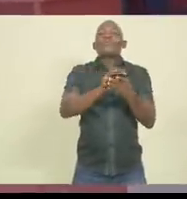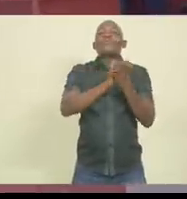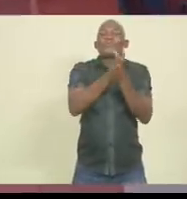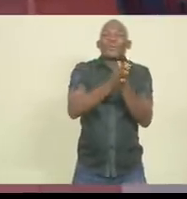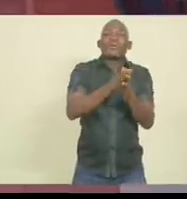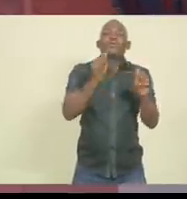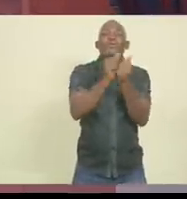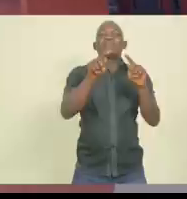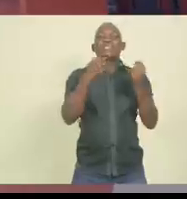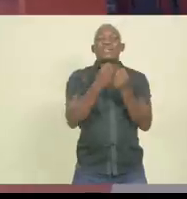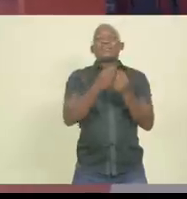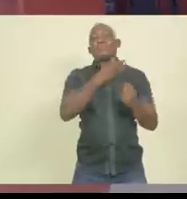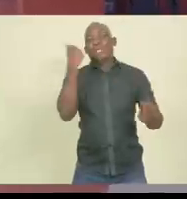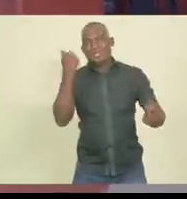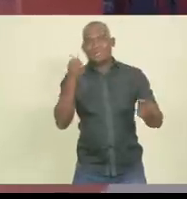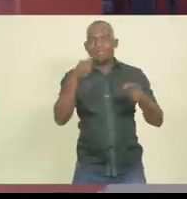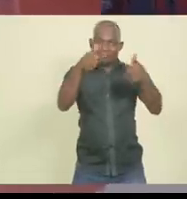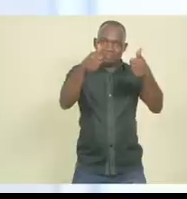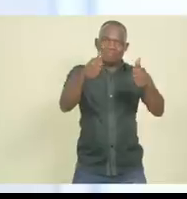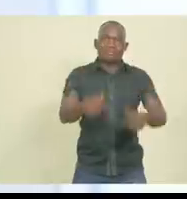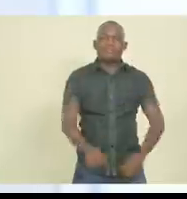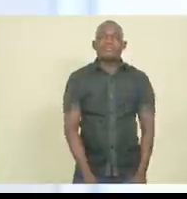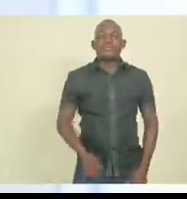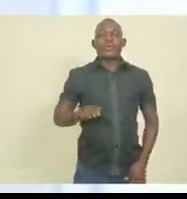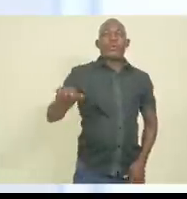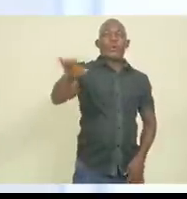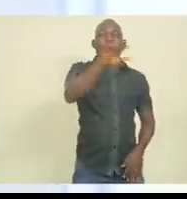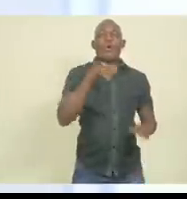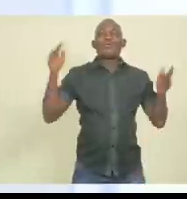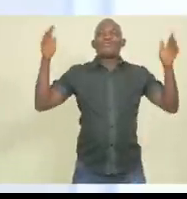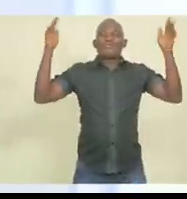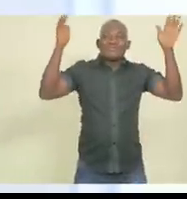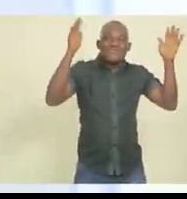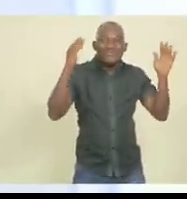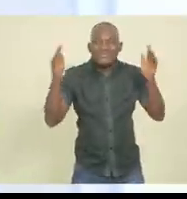and her team all the best." And a breaking news, we have just heard that